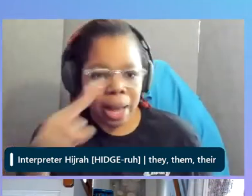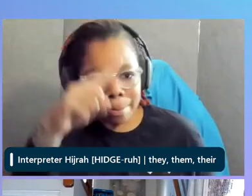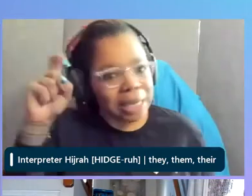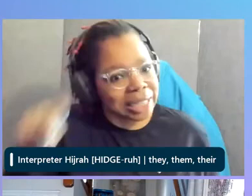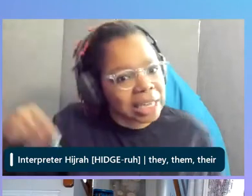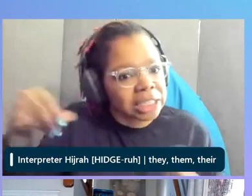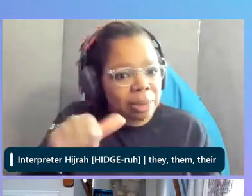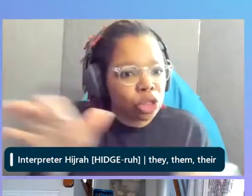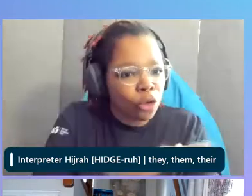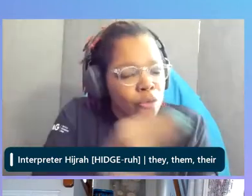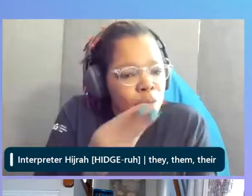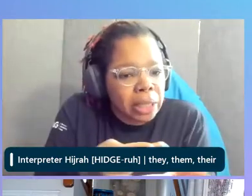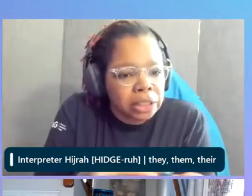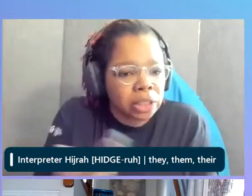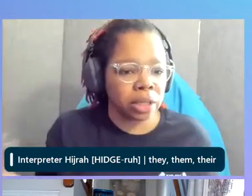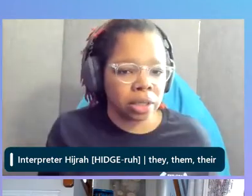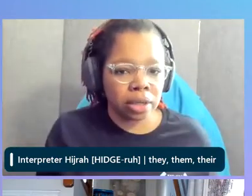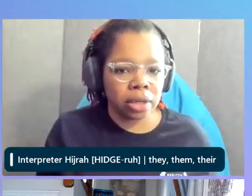all their budget.